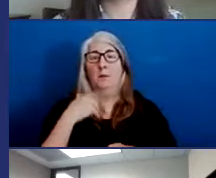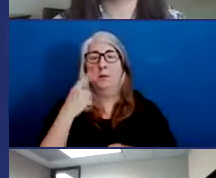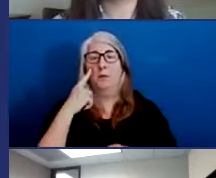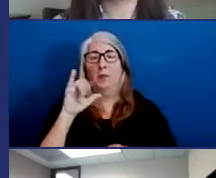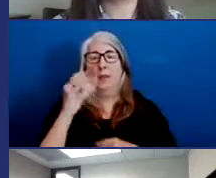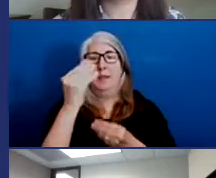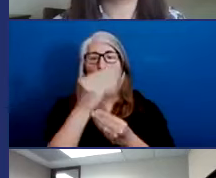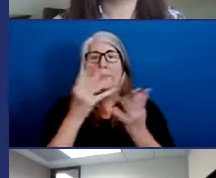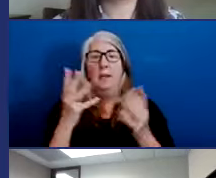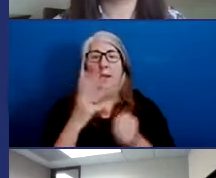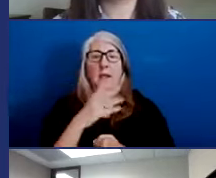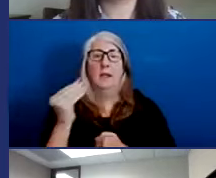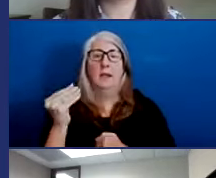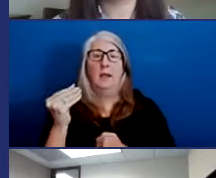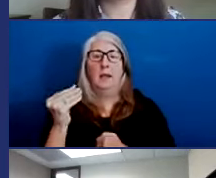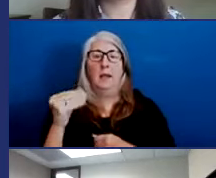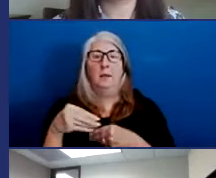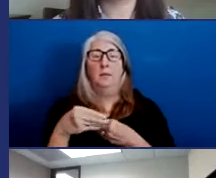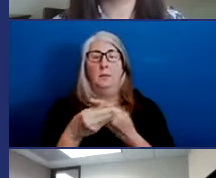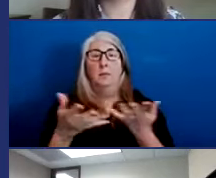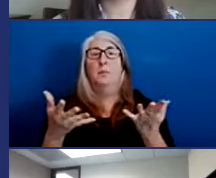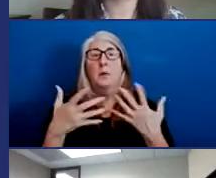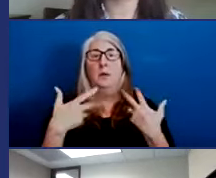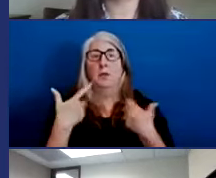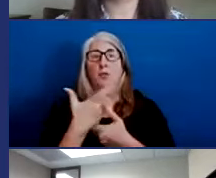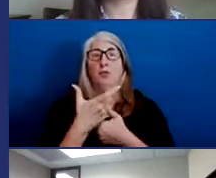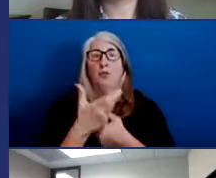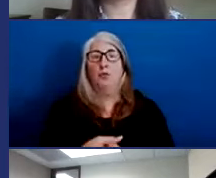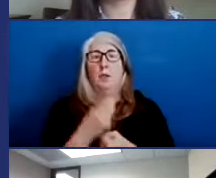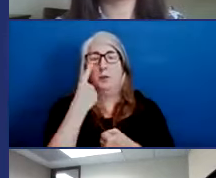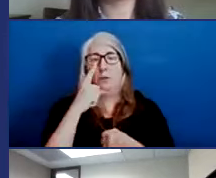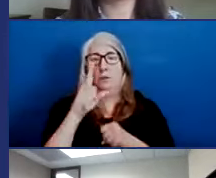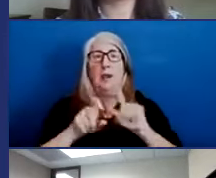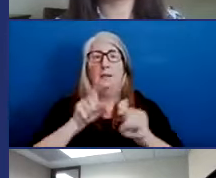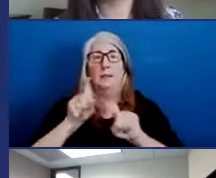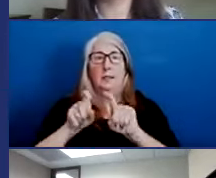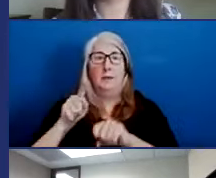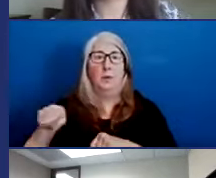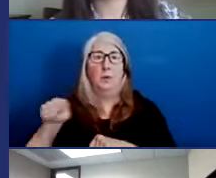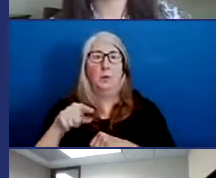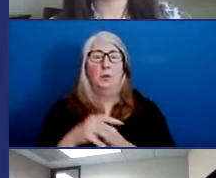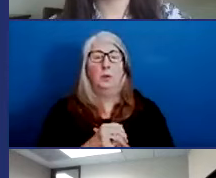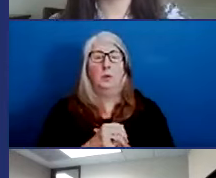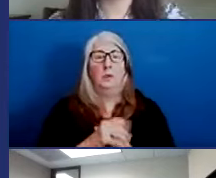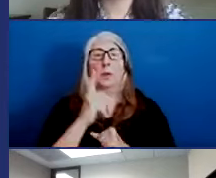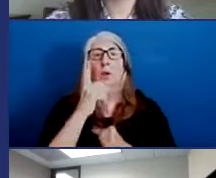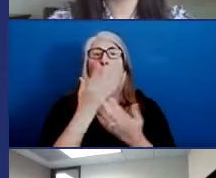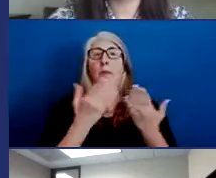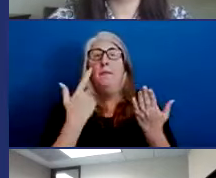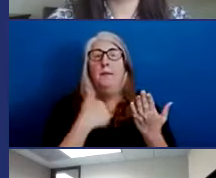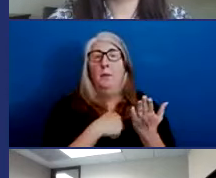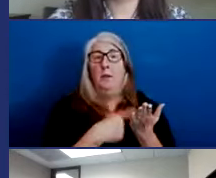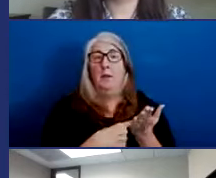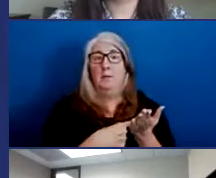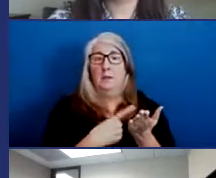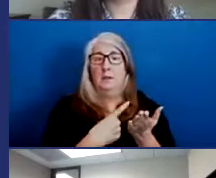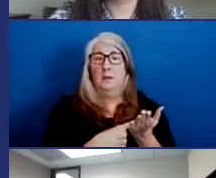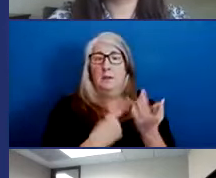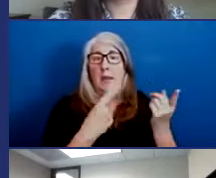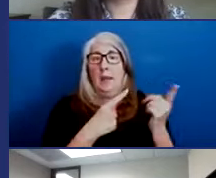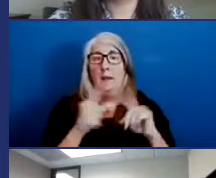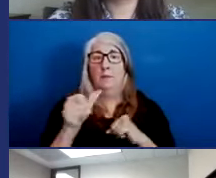and bring that trust into being able to ask those questions. One thing we discussed that happens in